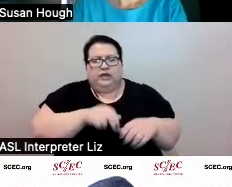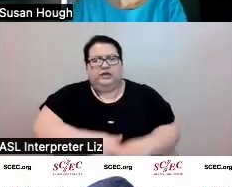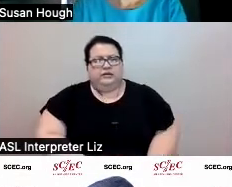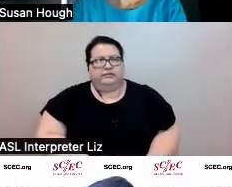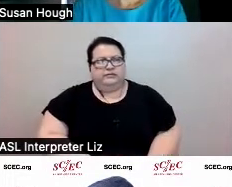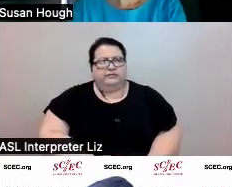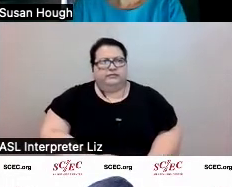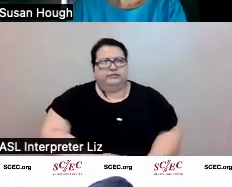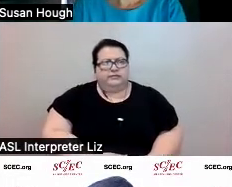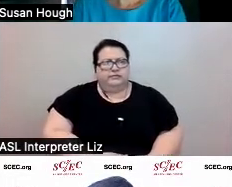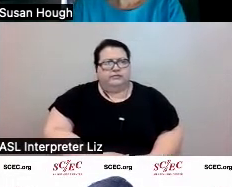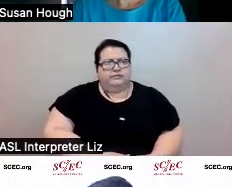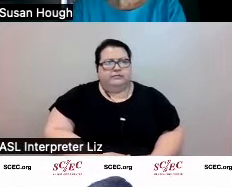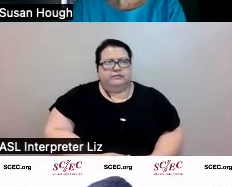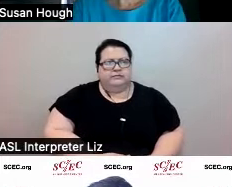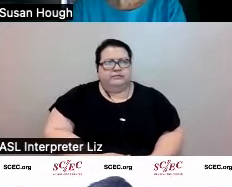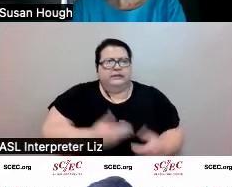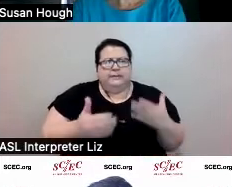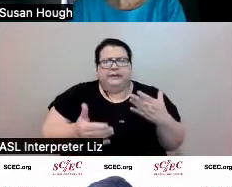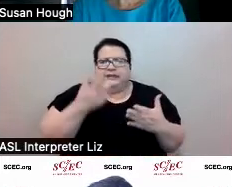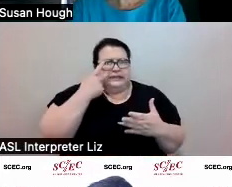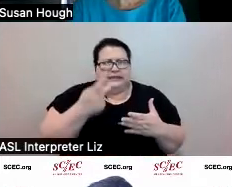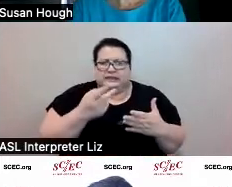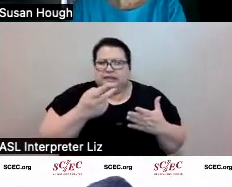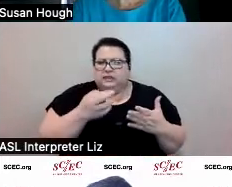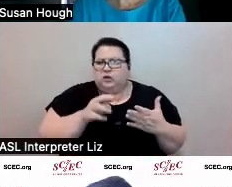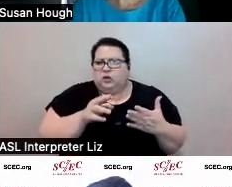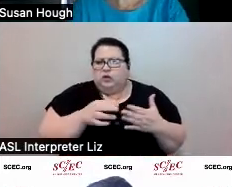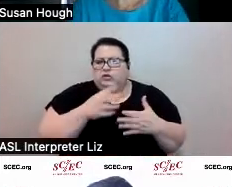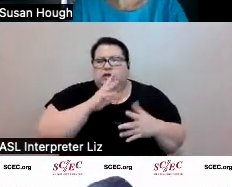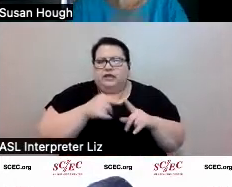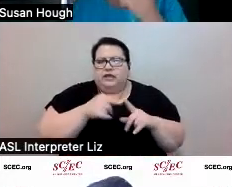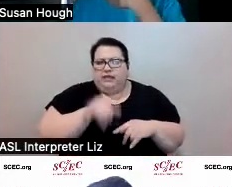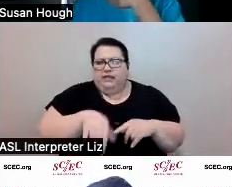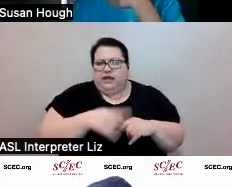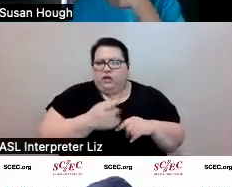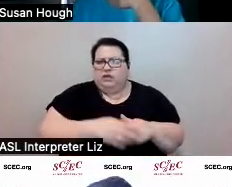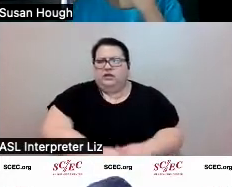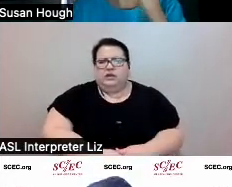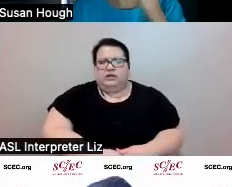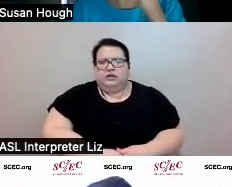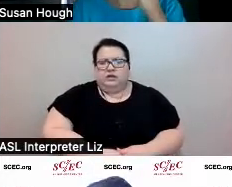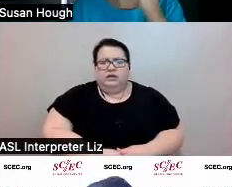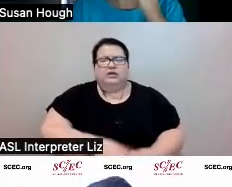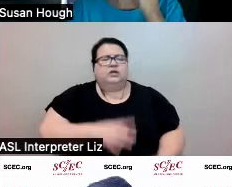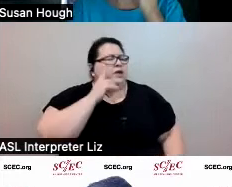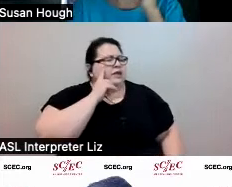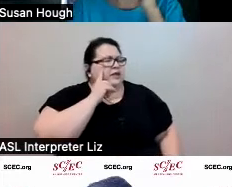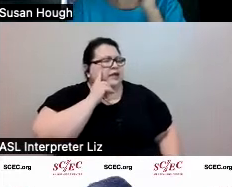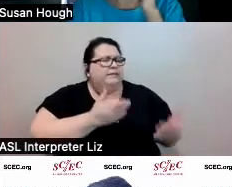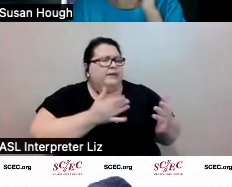maybe that was something we didn't see, or was that just referring to this one? No, I think it was may have been